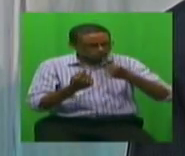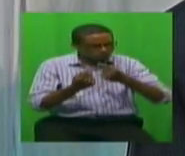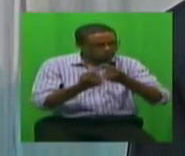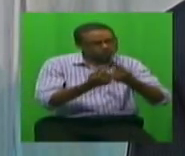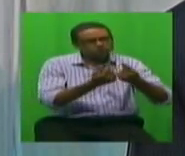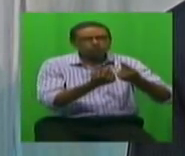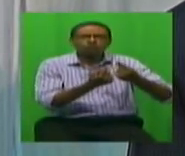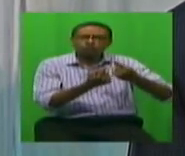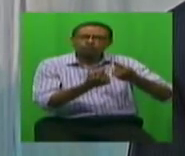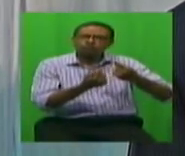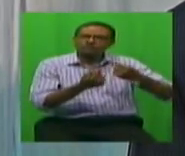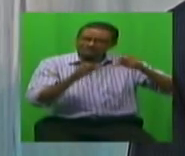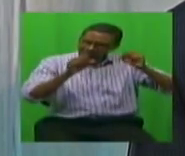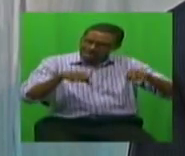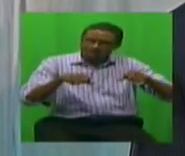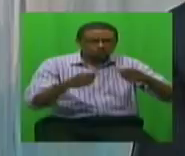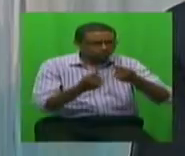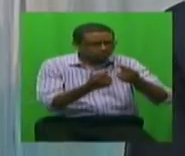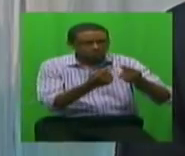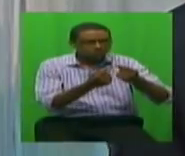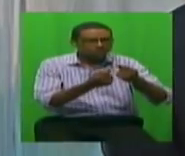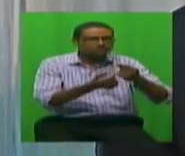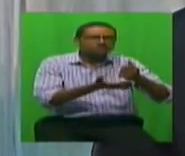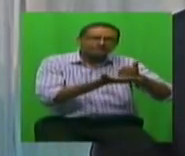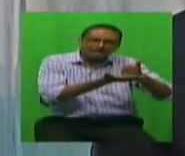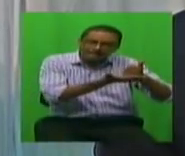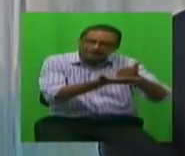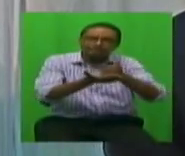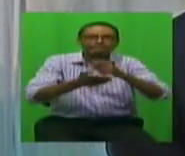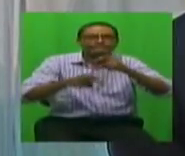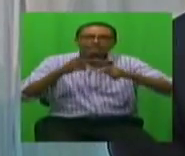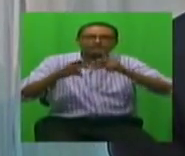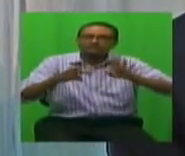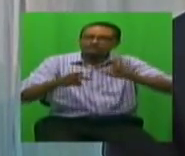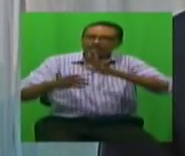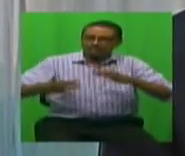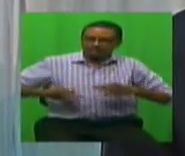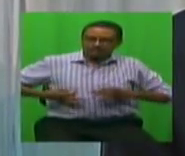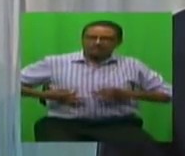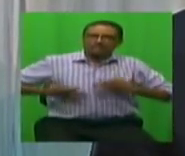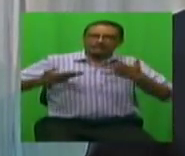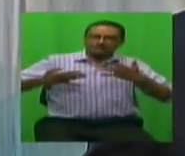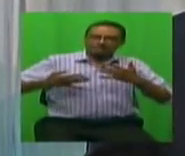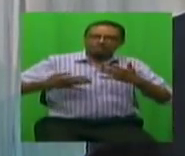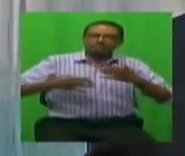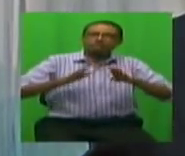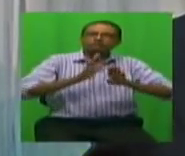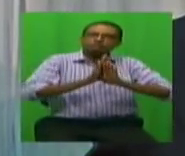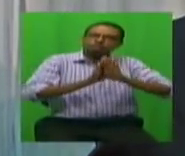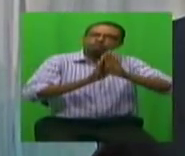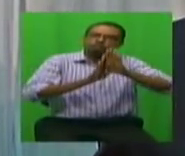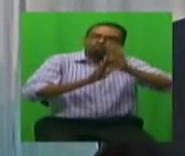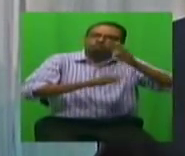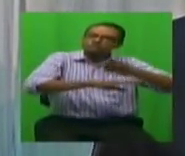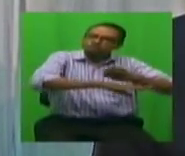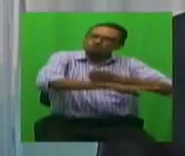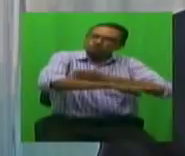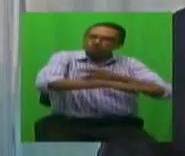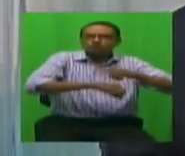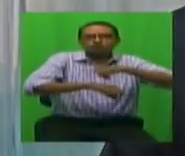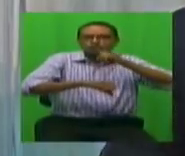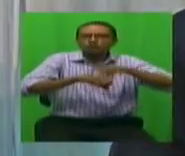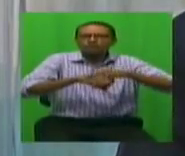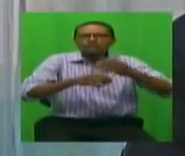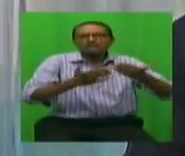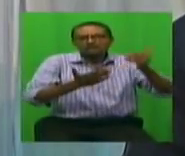the education system back to normalcy. In addition to this, let me state that as of today,